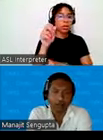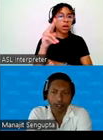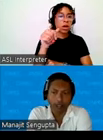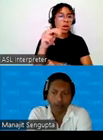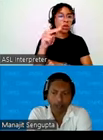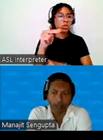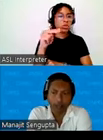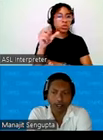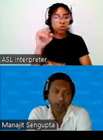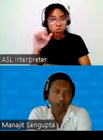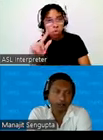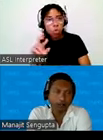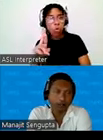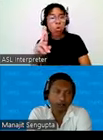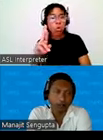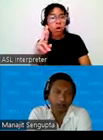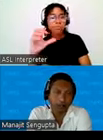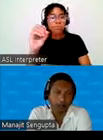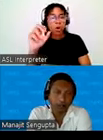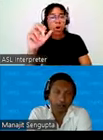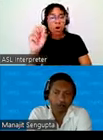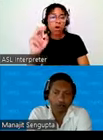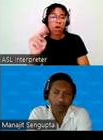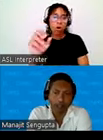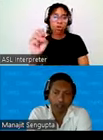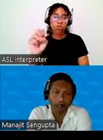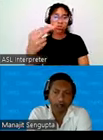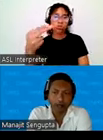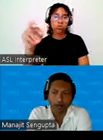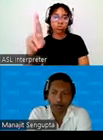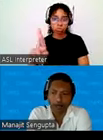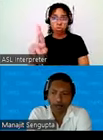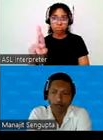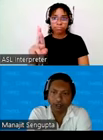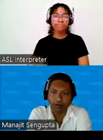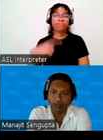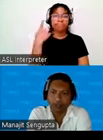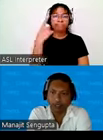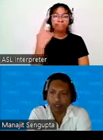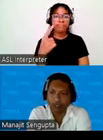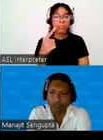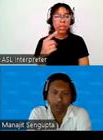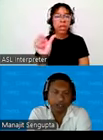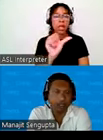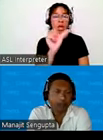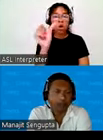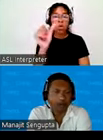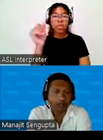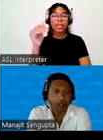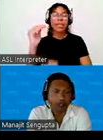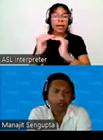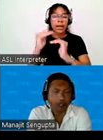The lines, the yellow line is for solar, the global solar, and the direct solar is represented by the other line.